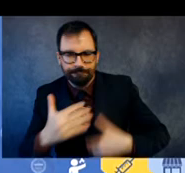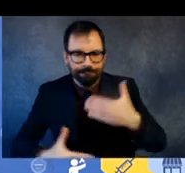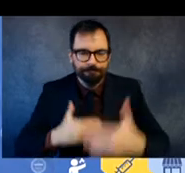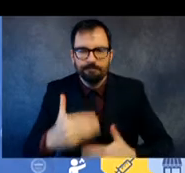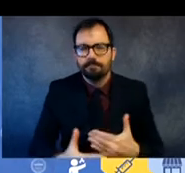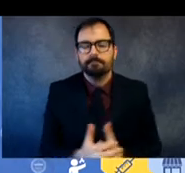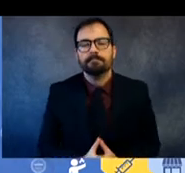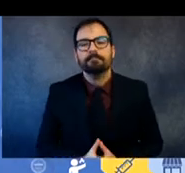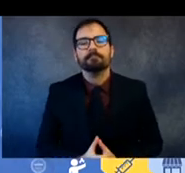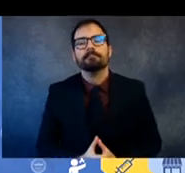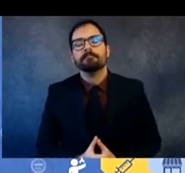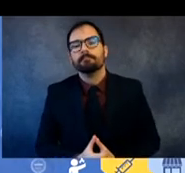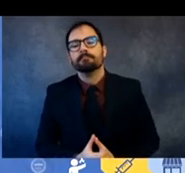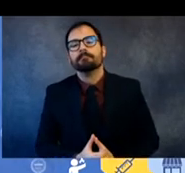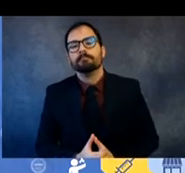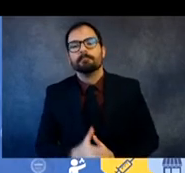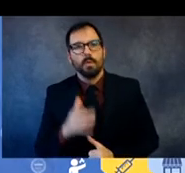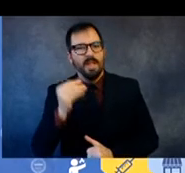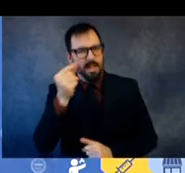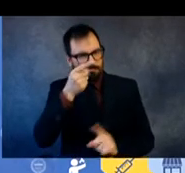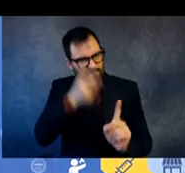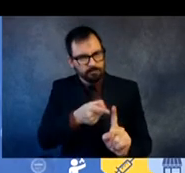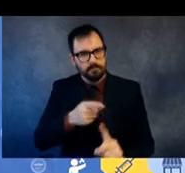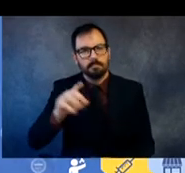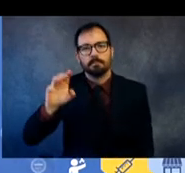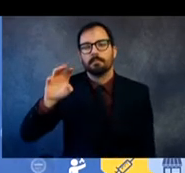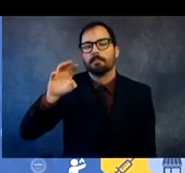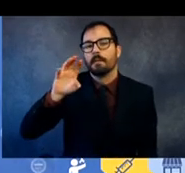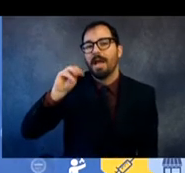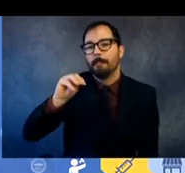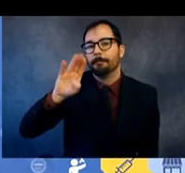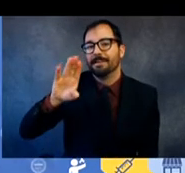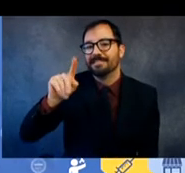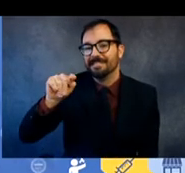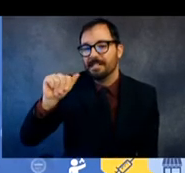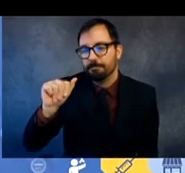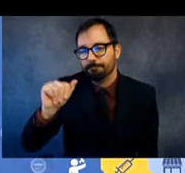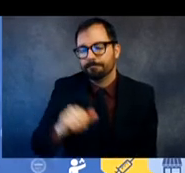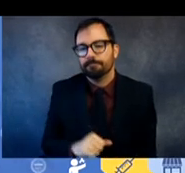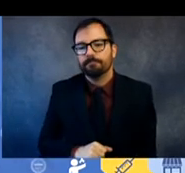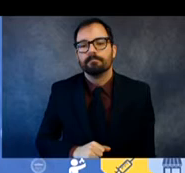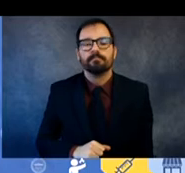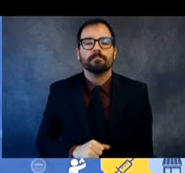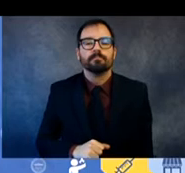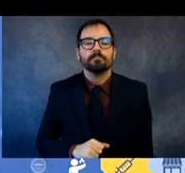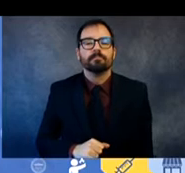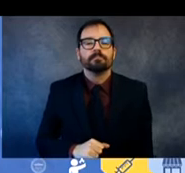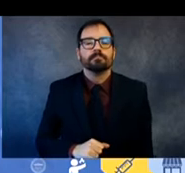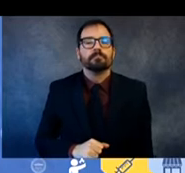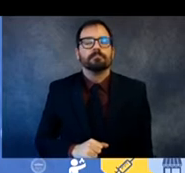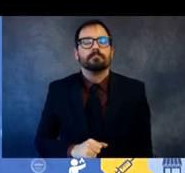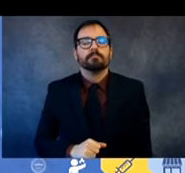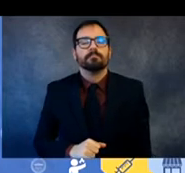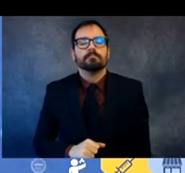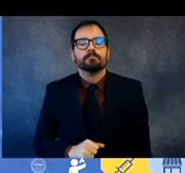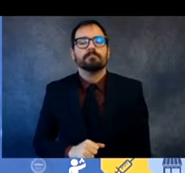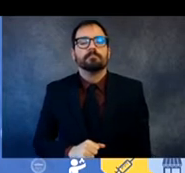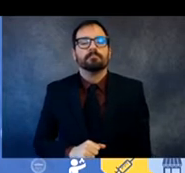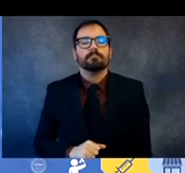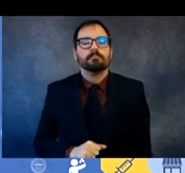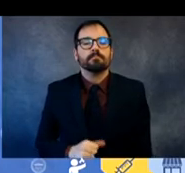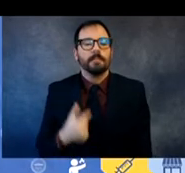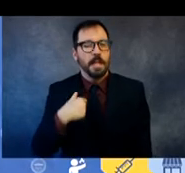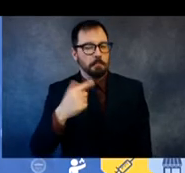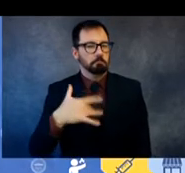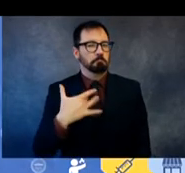I anticipate a question from earlier today about the decision of the MBTA to continue